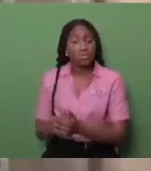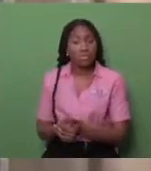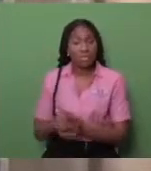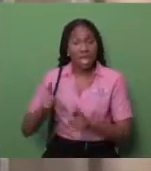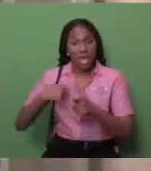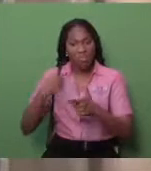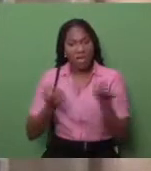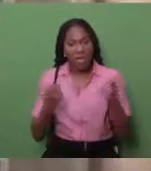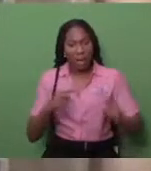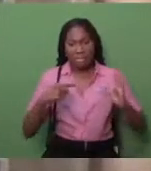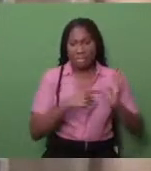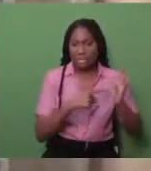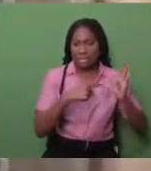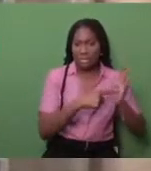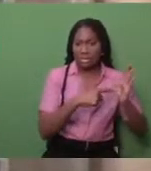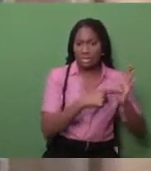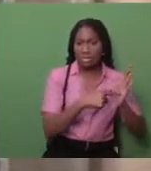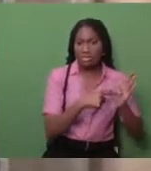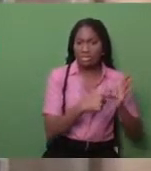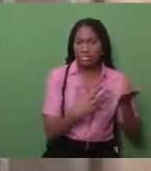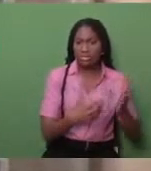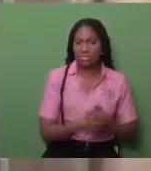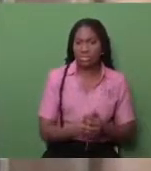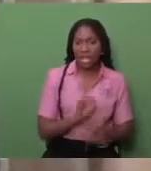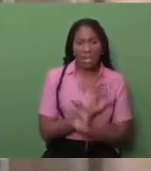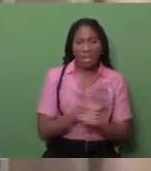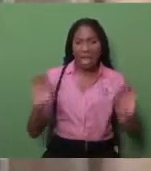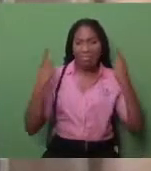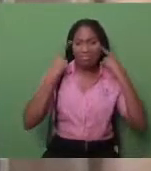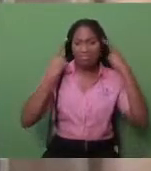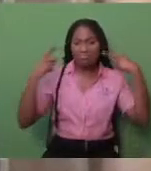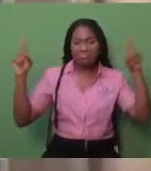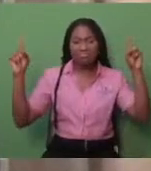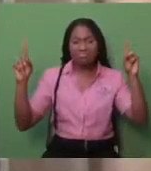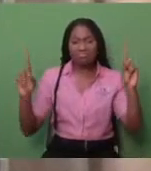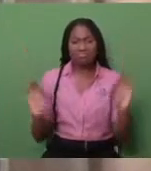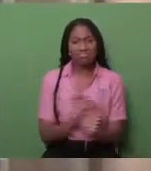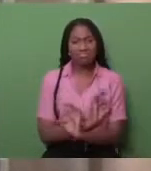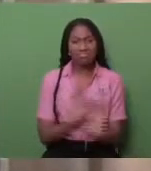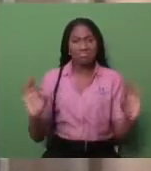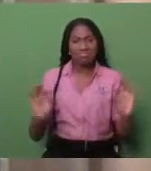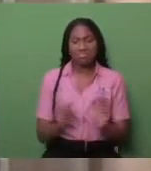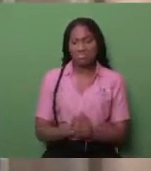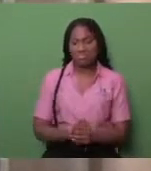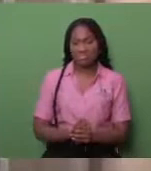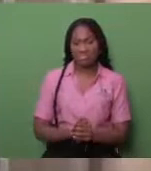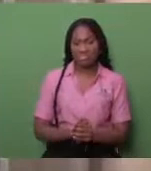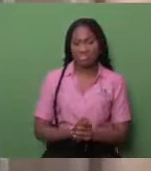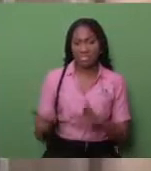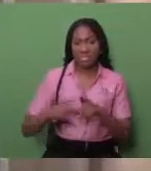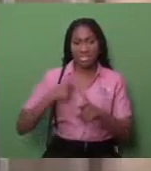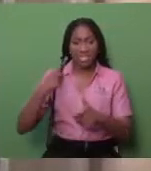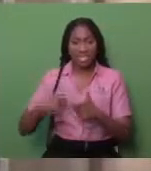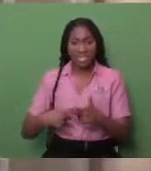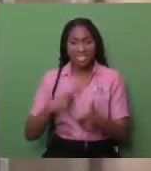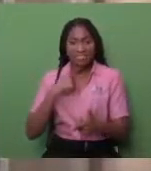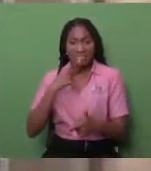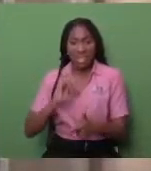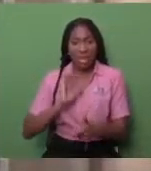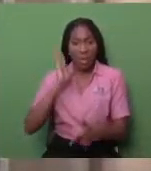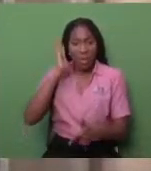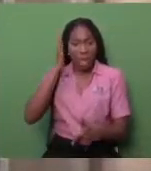sectors. So they have no achievements. And therefore, what they're doing now, they're claiming to build things that they didn't